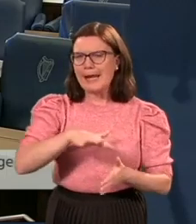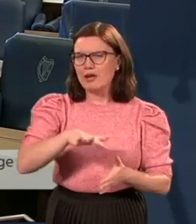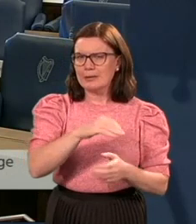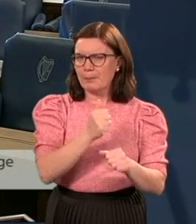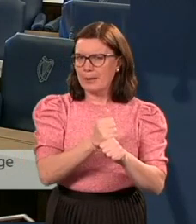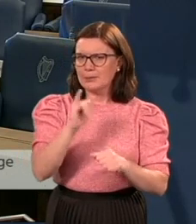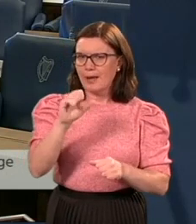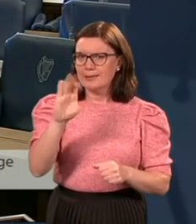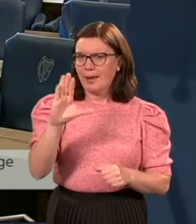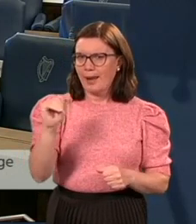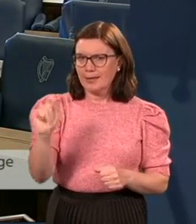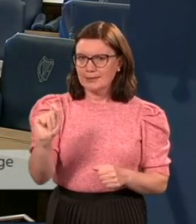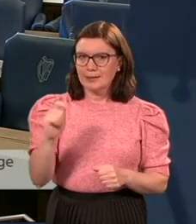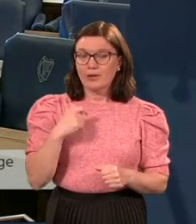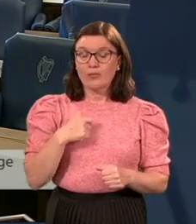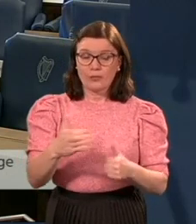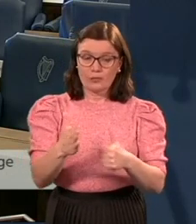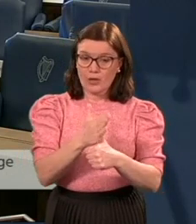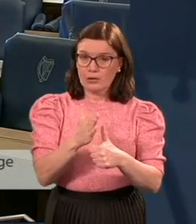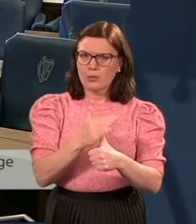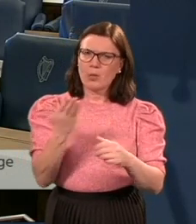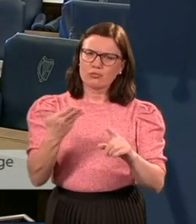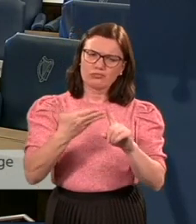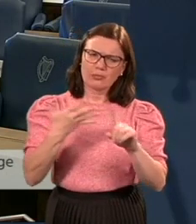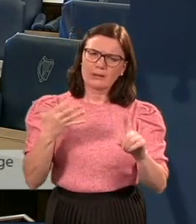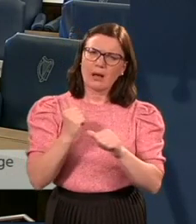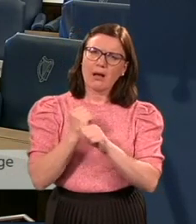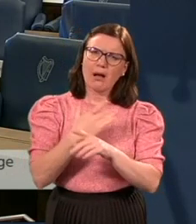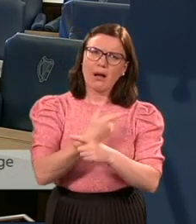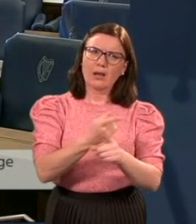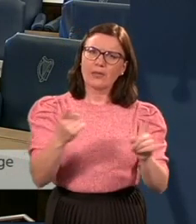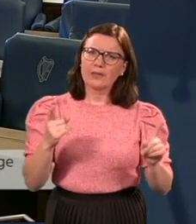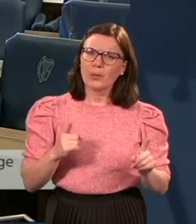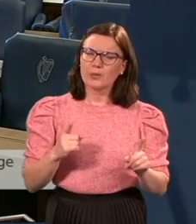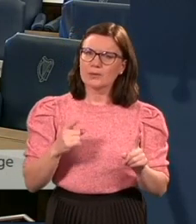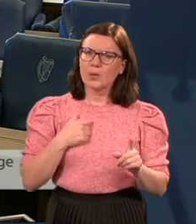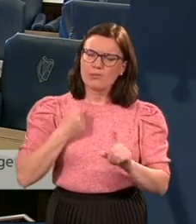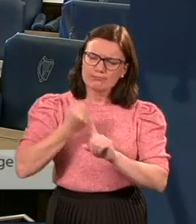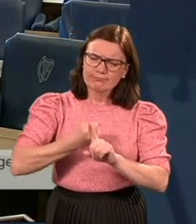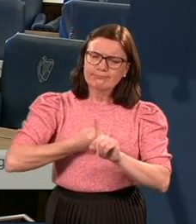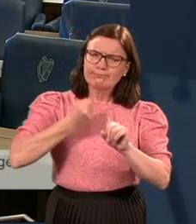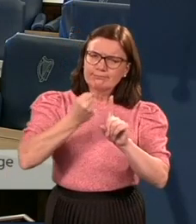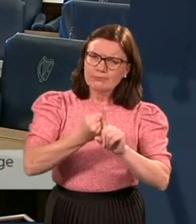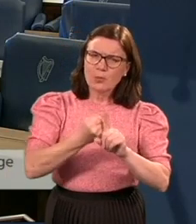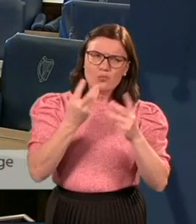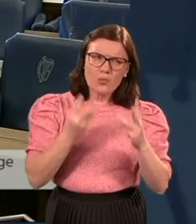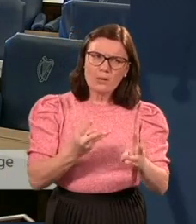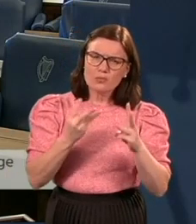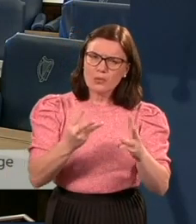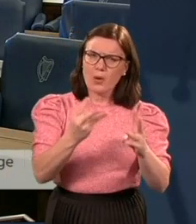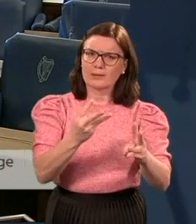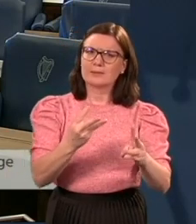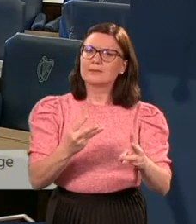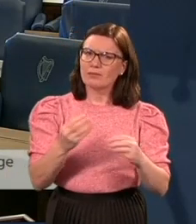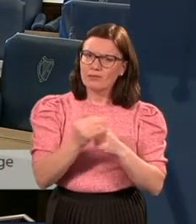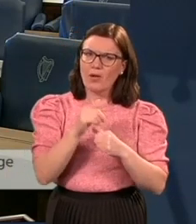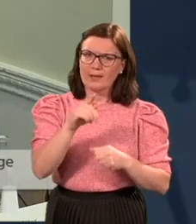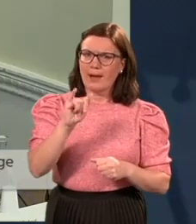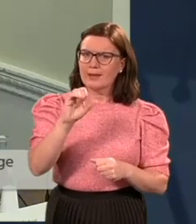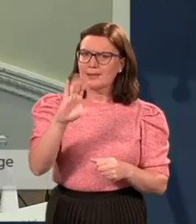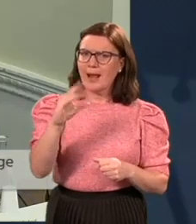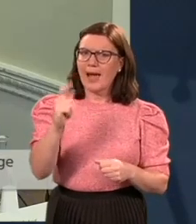Firstly, I would like to acknowledge all those who work in calling for the realisation this Act has been so important in the journey